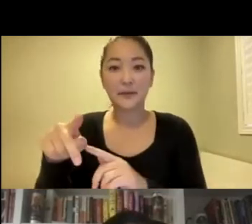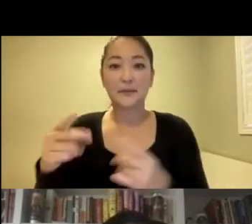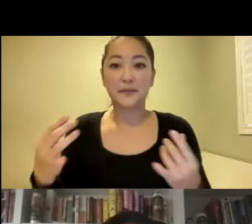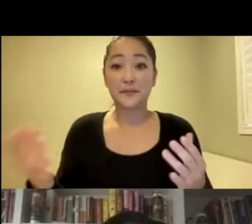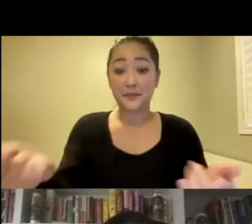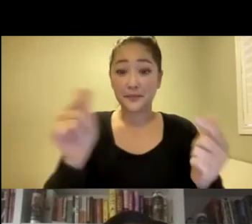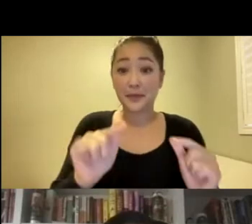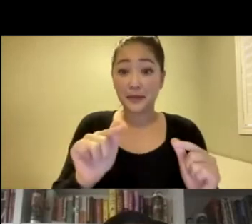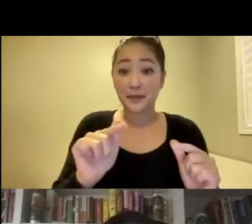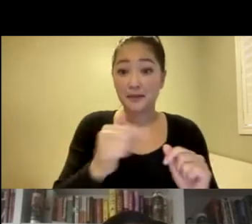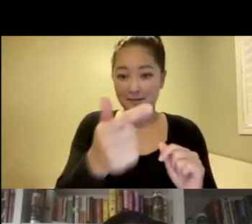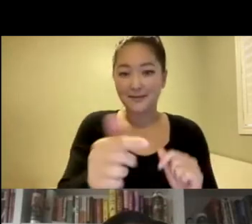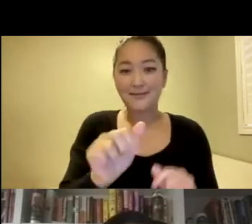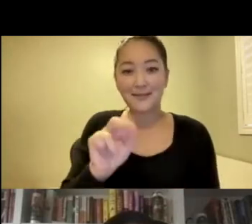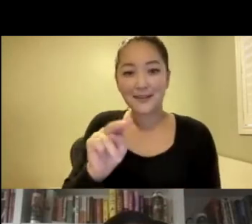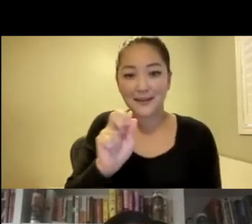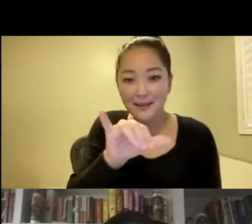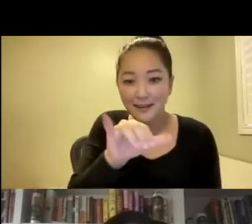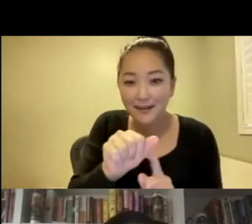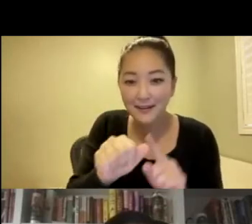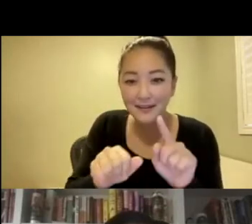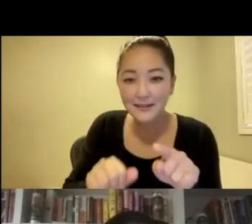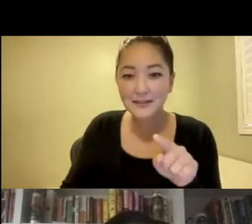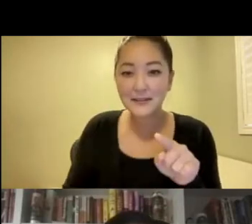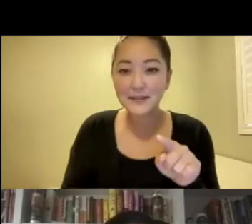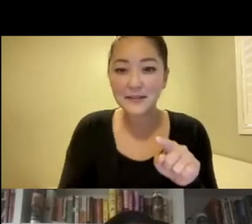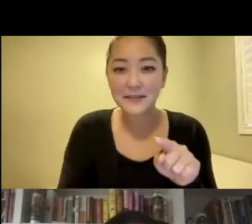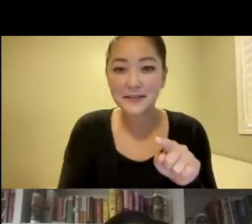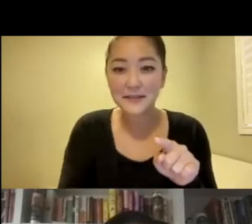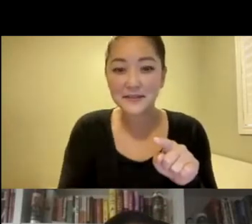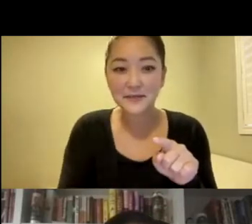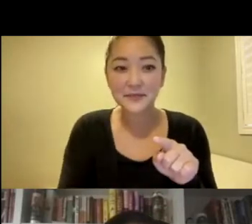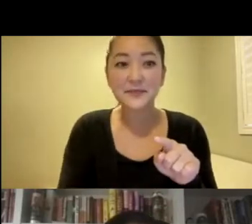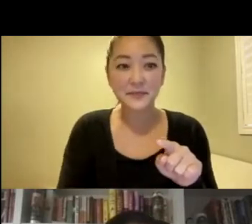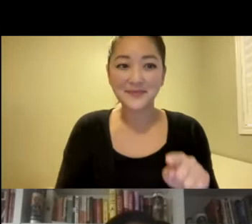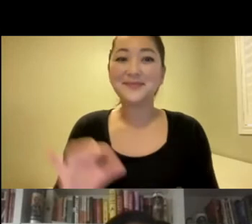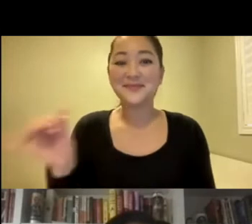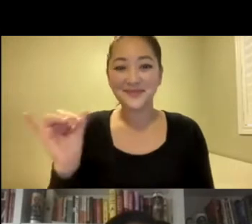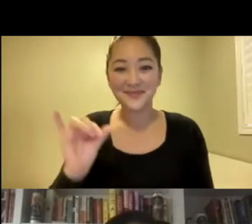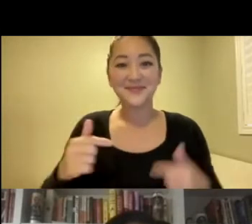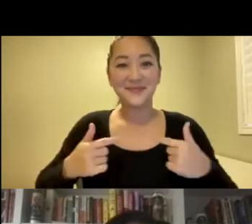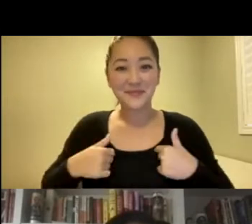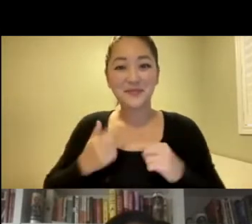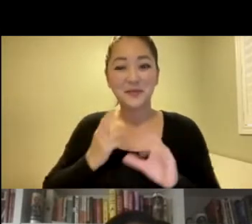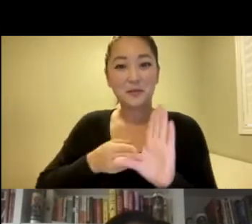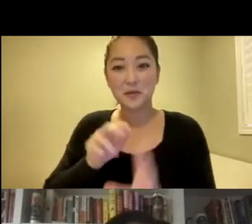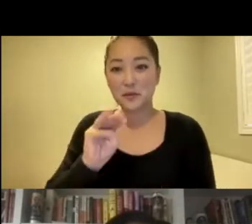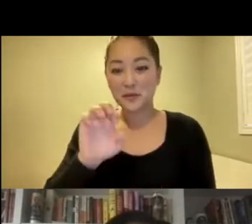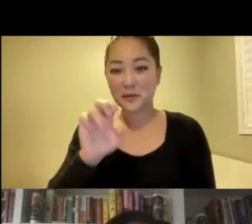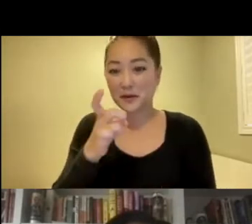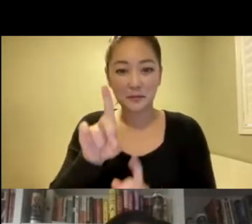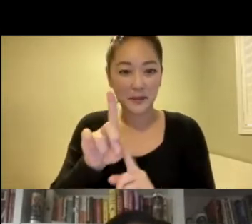And I also come to this to Mixed Up as a community engaged artist